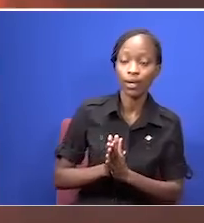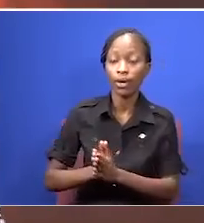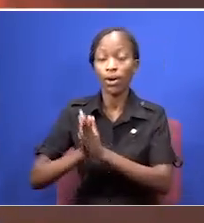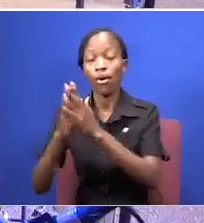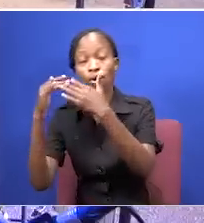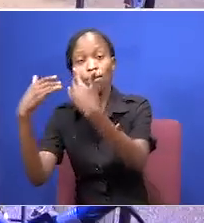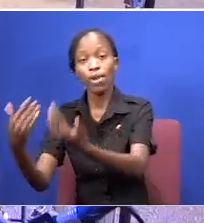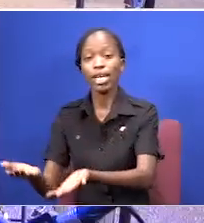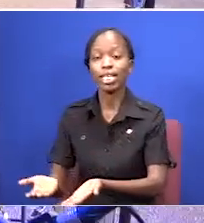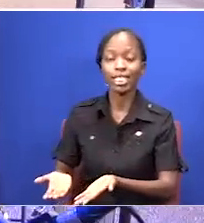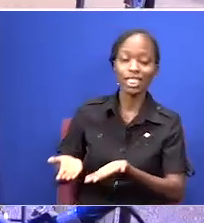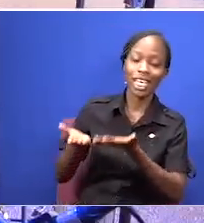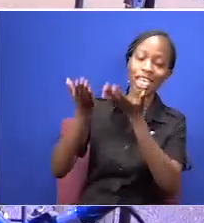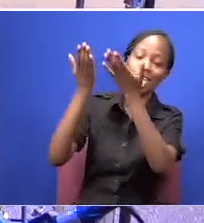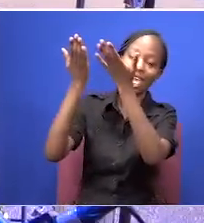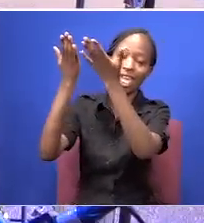is